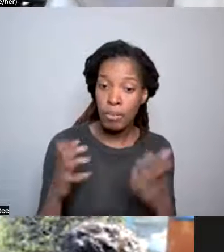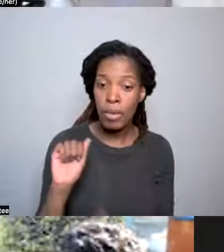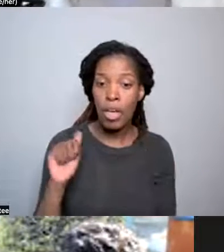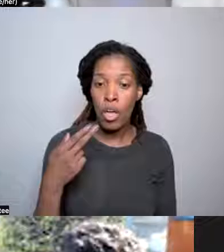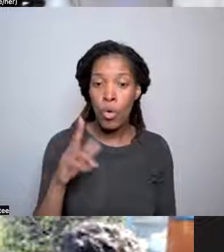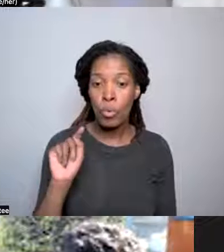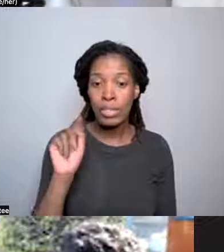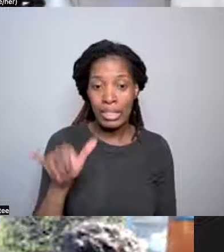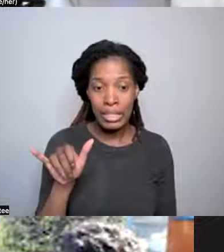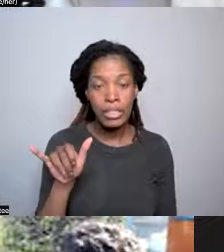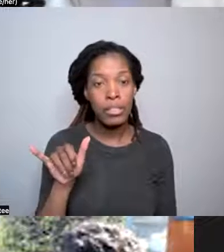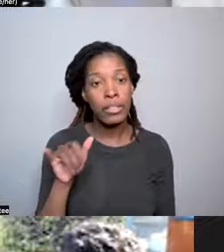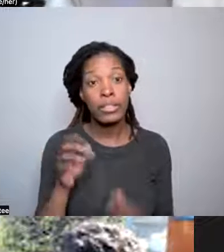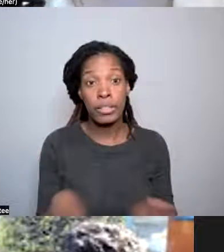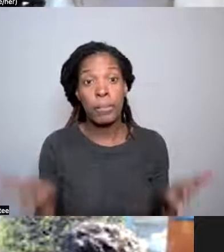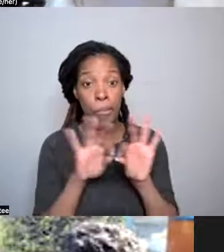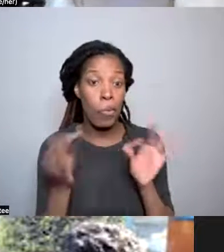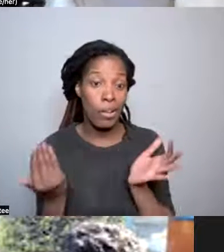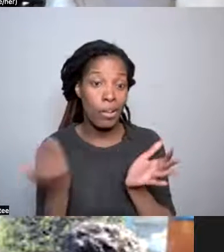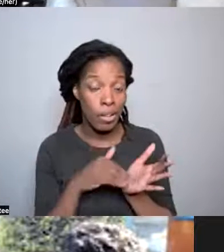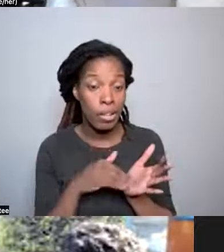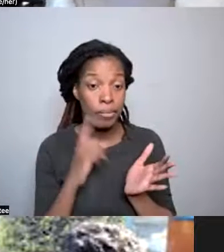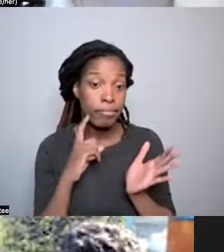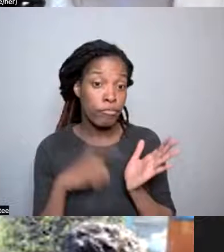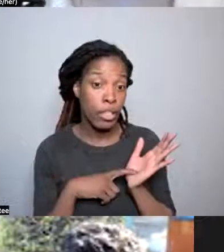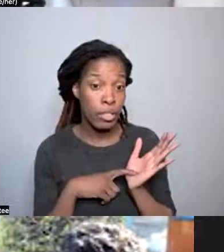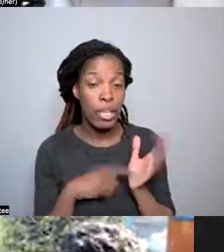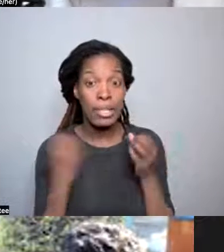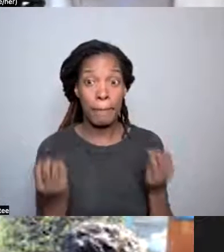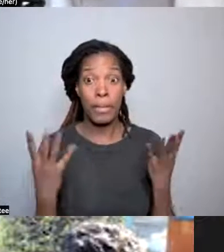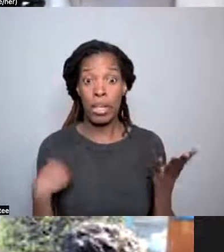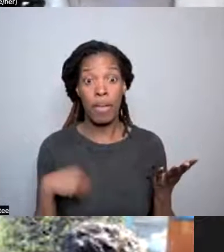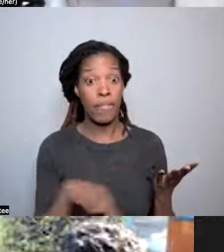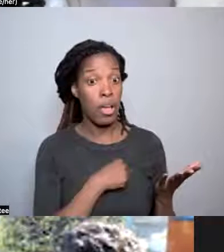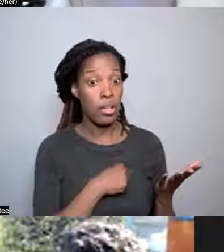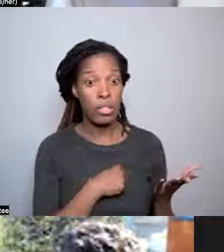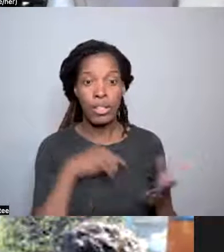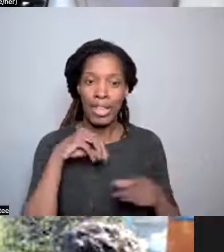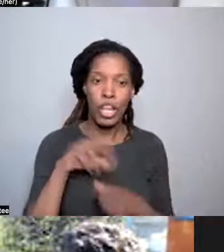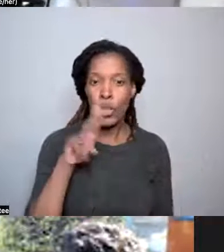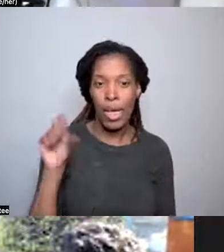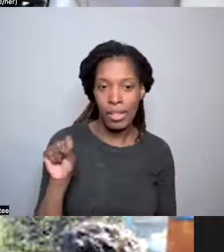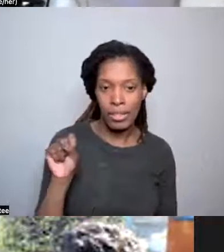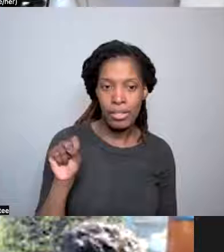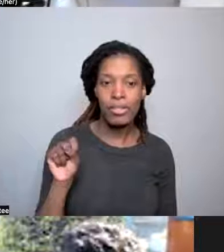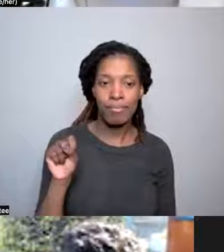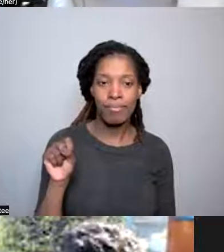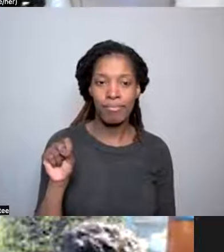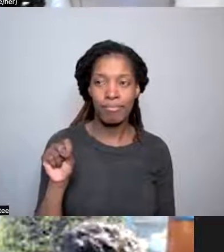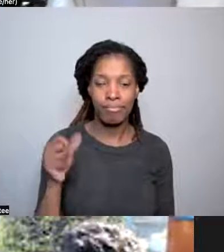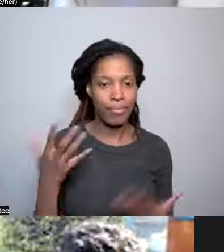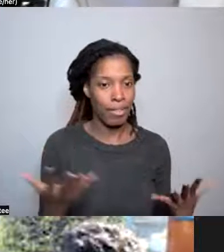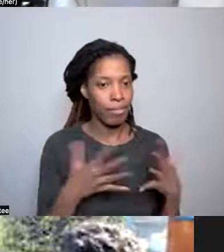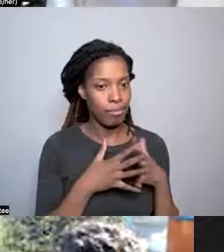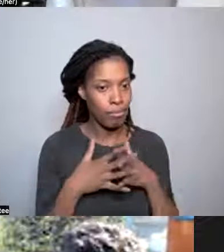it's important again to recognize that so many of us are in the US, and we have